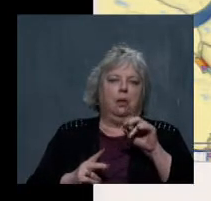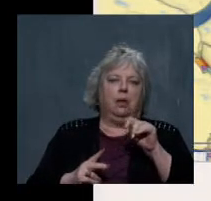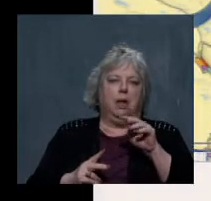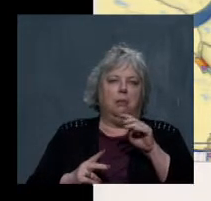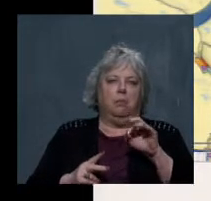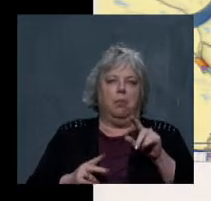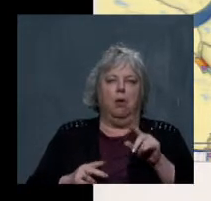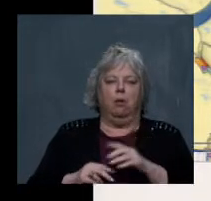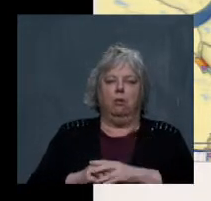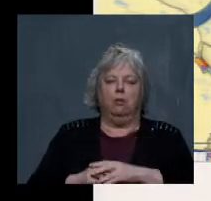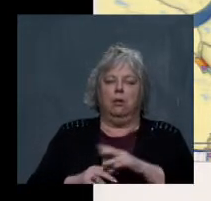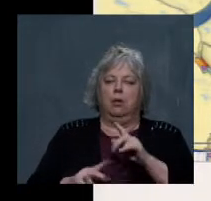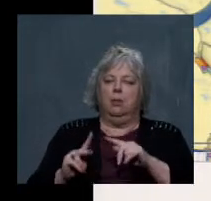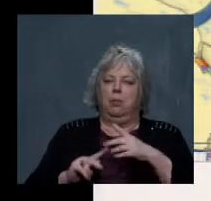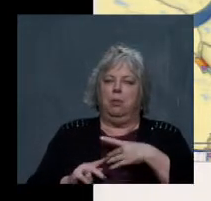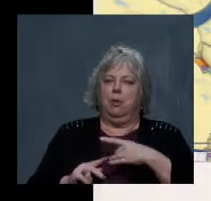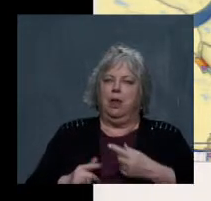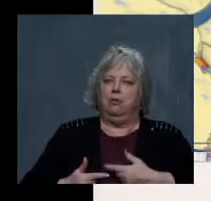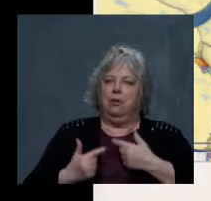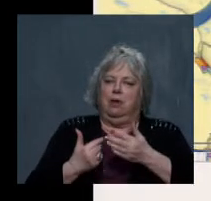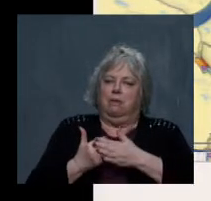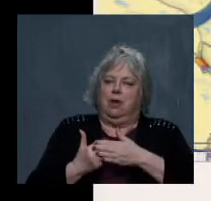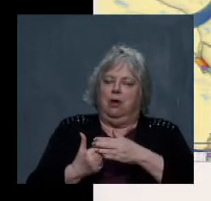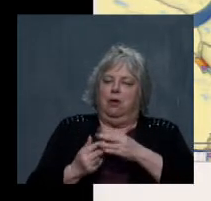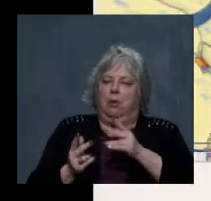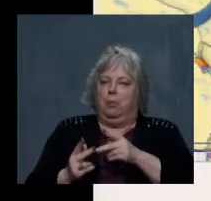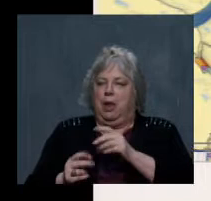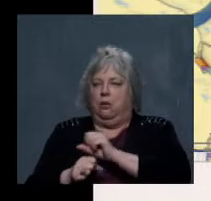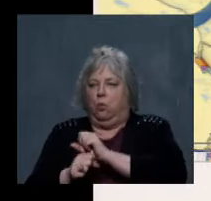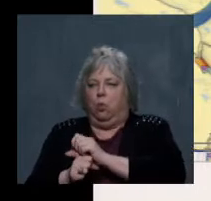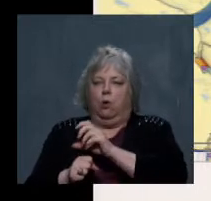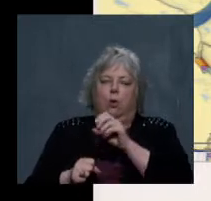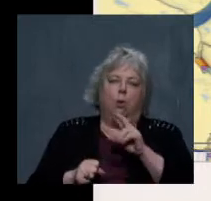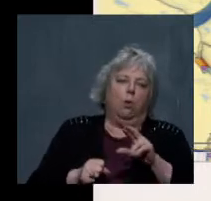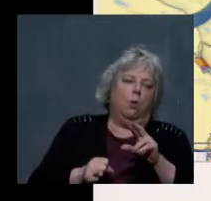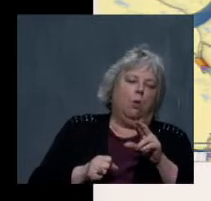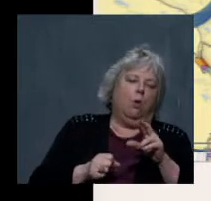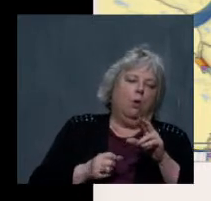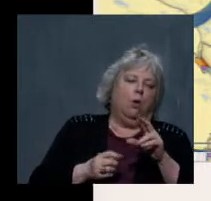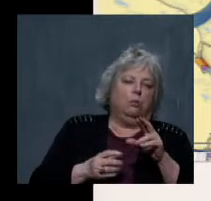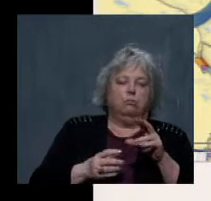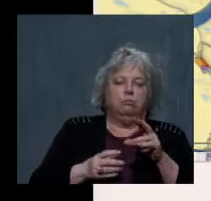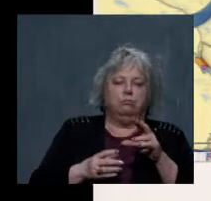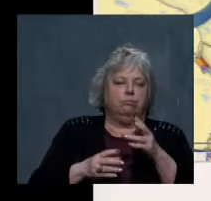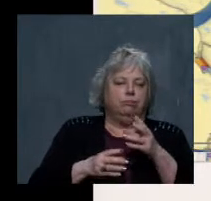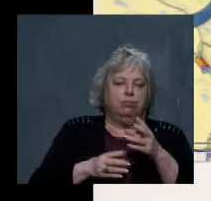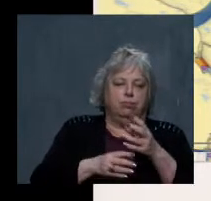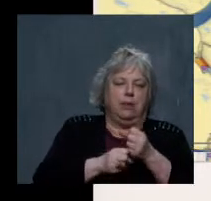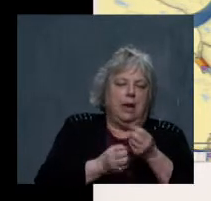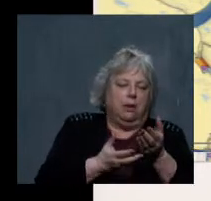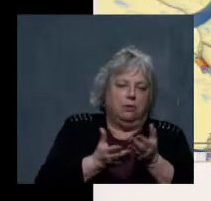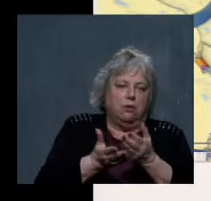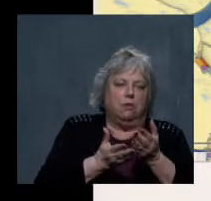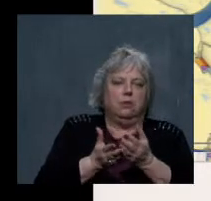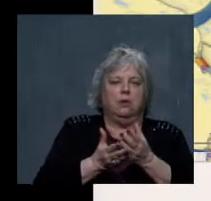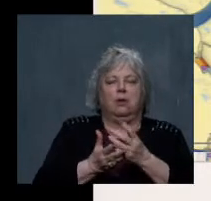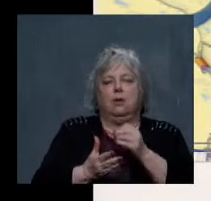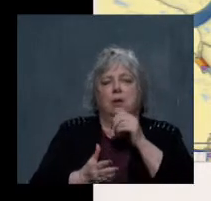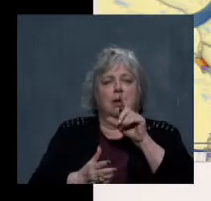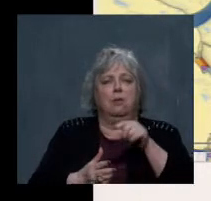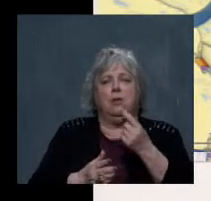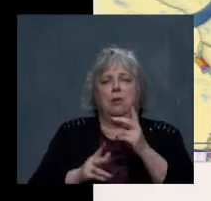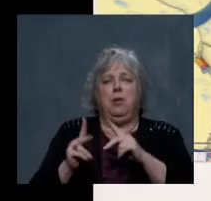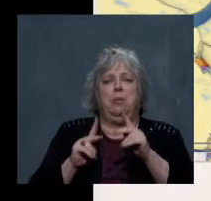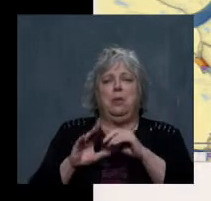People like to live near where they either work or they're getting services. And this is not just people in